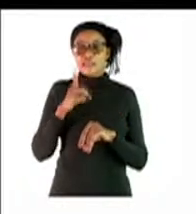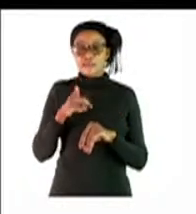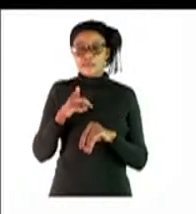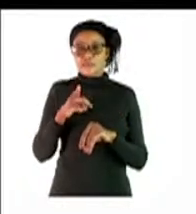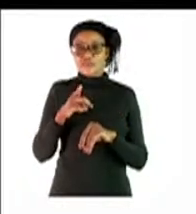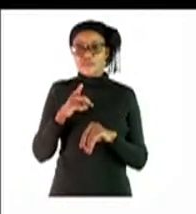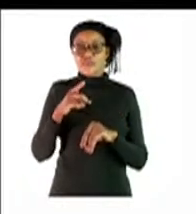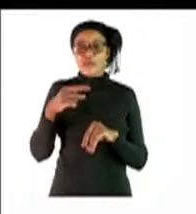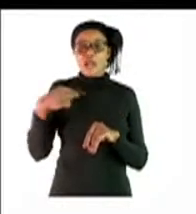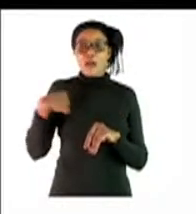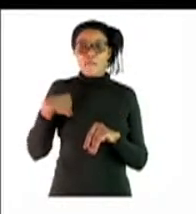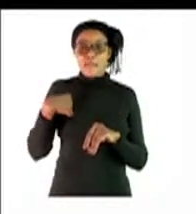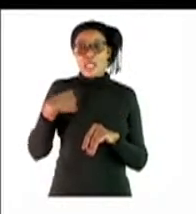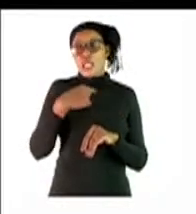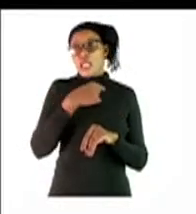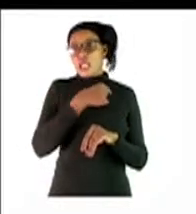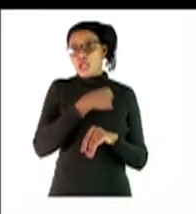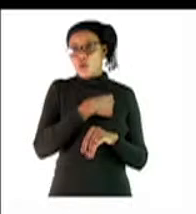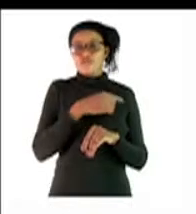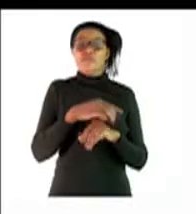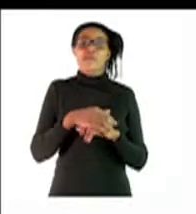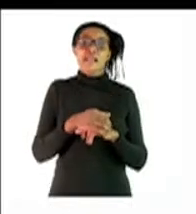male or a female.